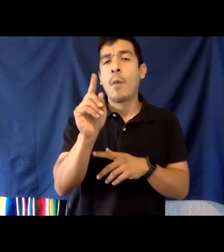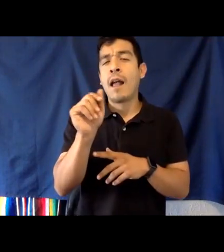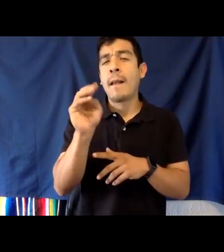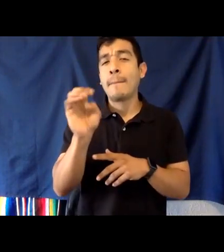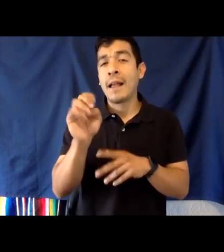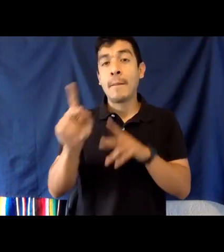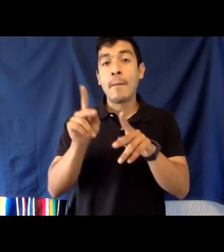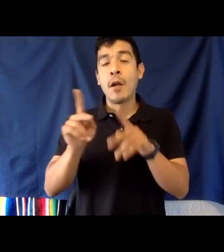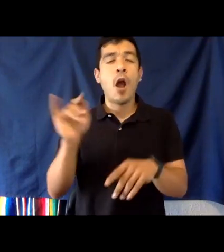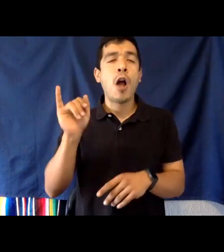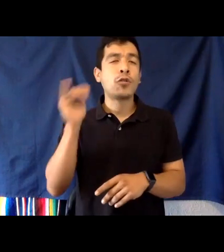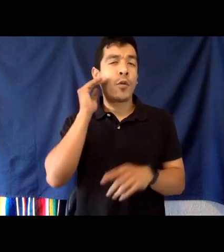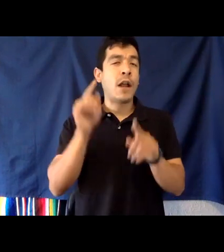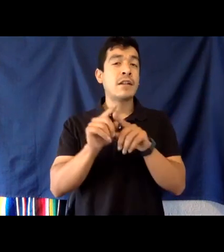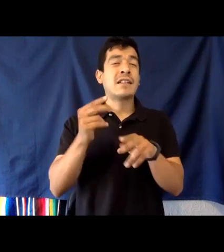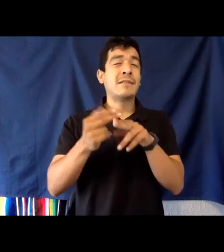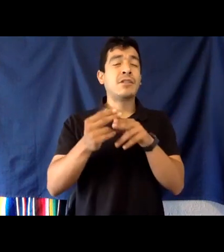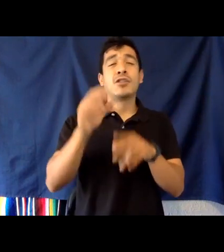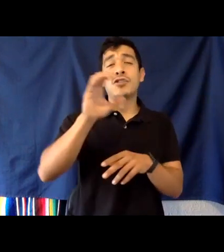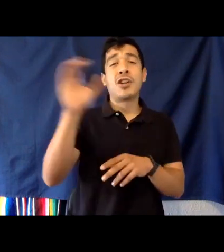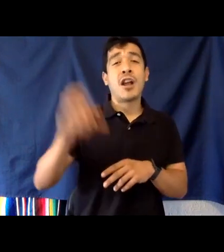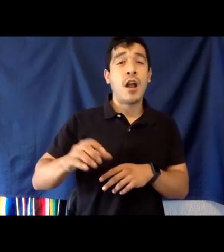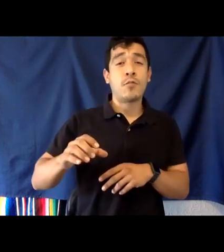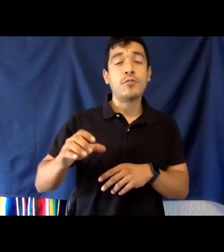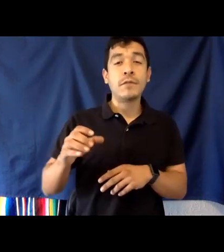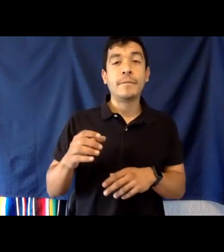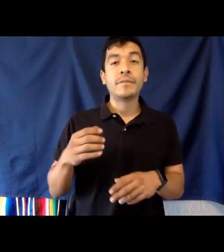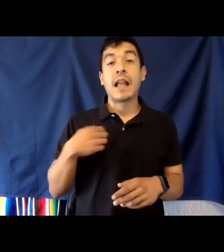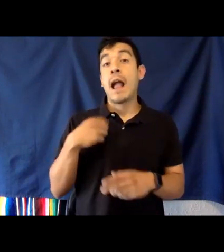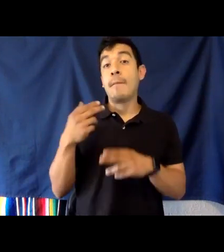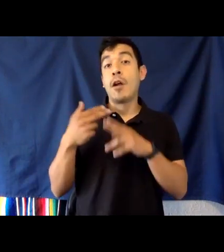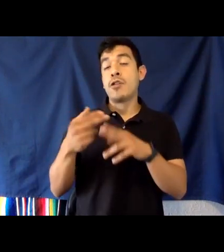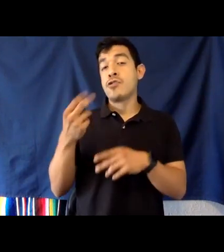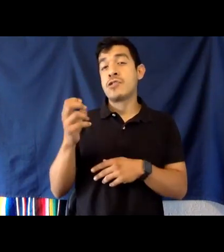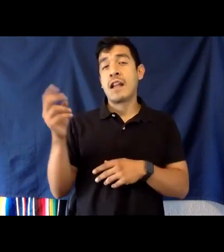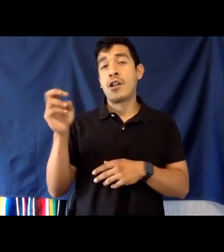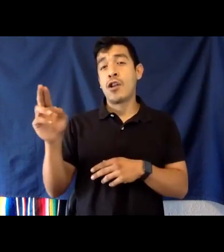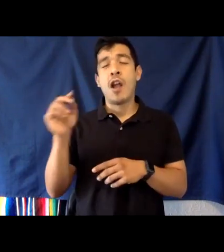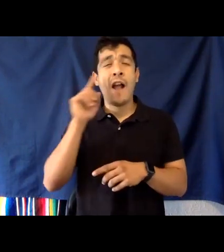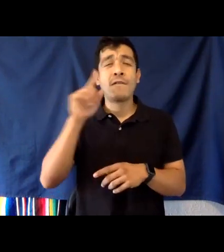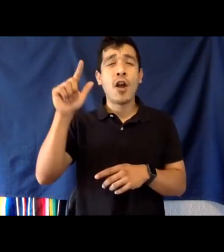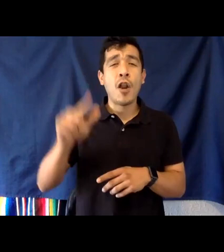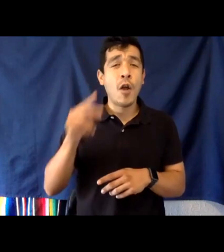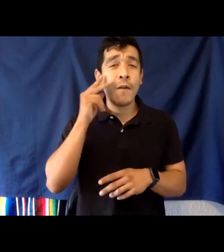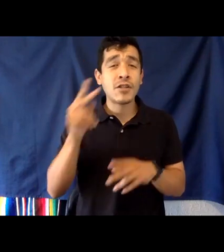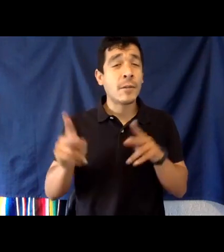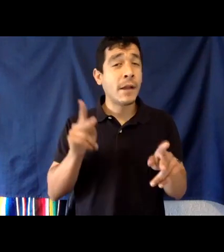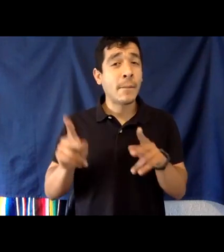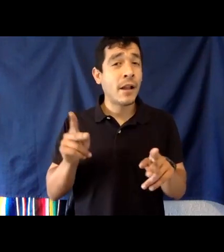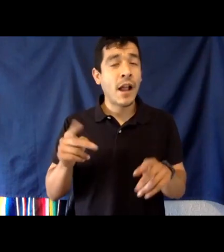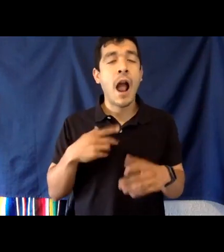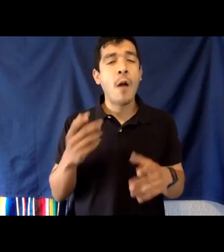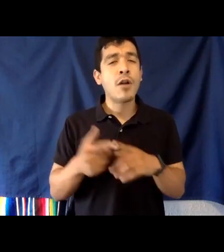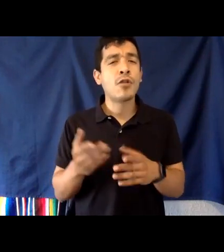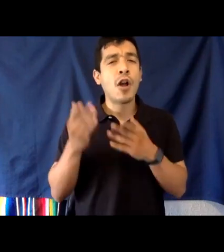as Chicago. My pronouns are she and her, and for the blind and low vision members of our audience, I want to offer